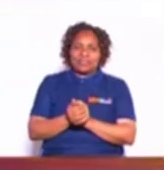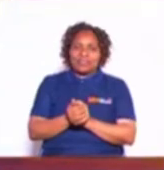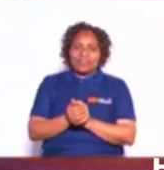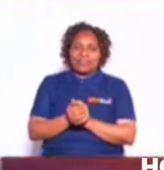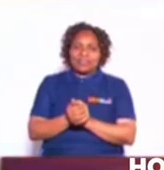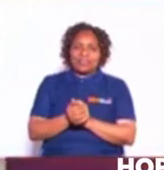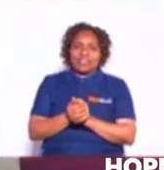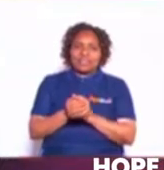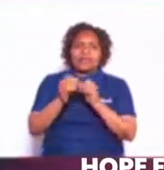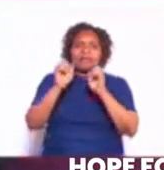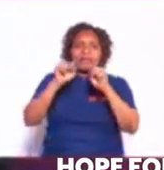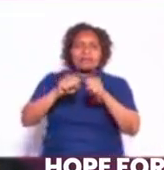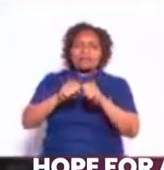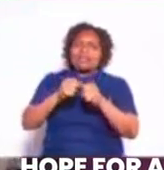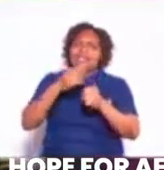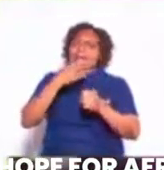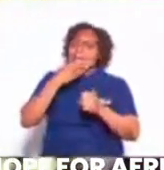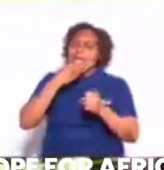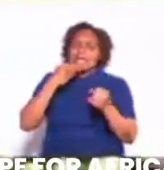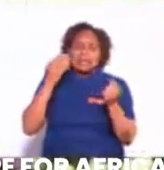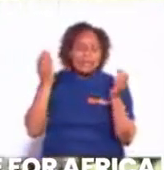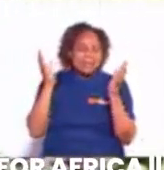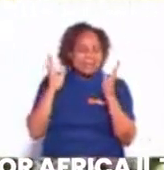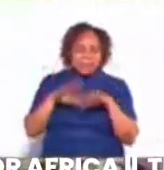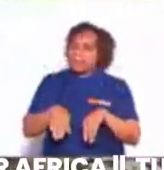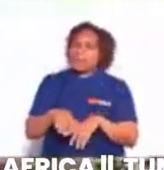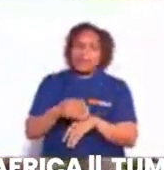The guy is finished.